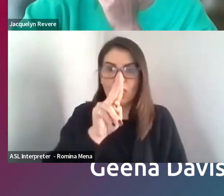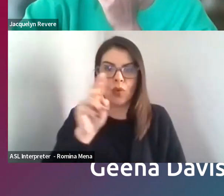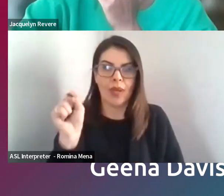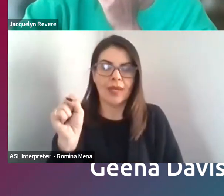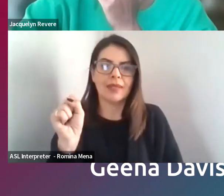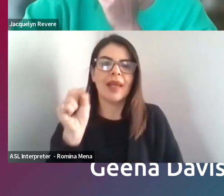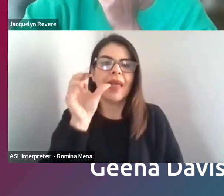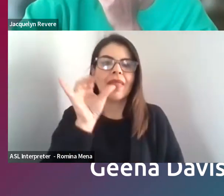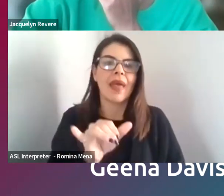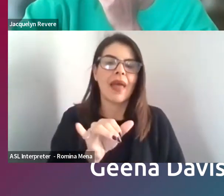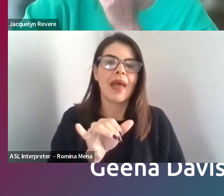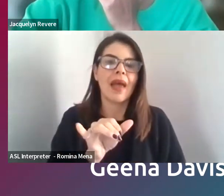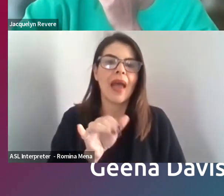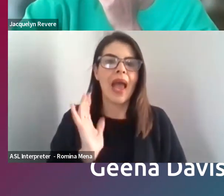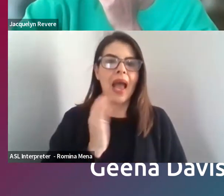that